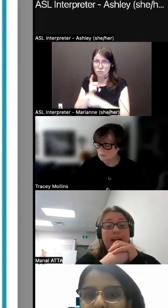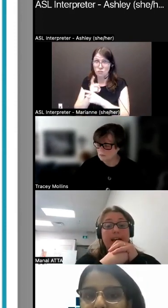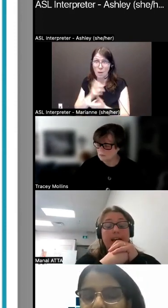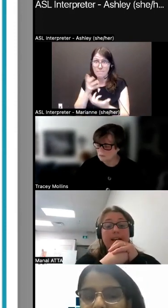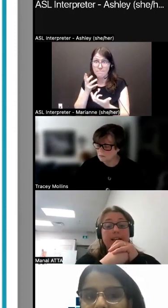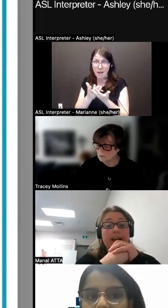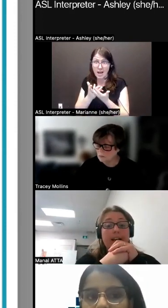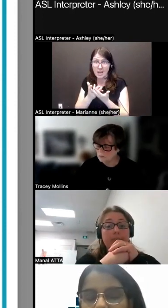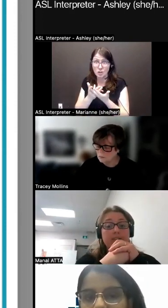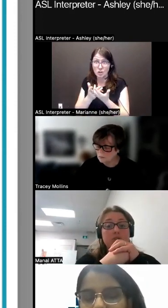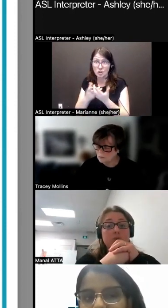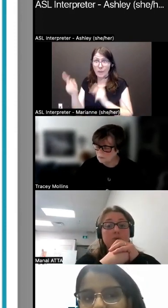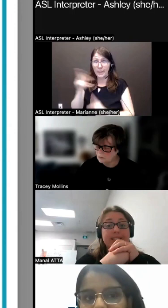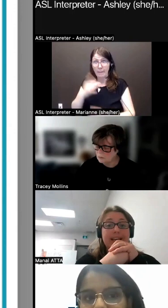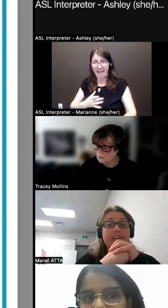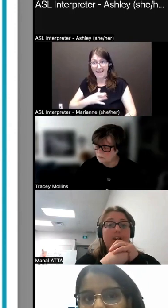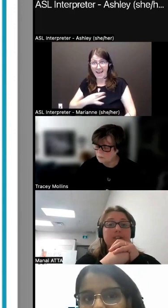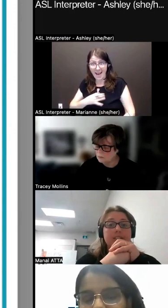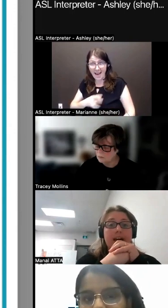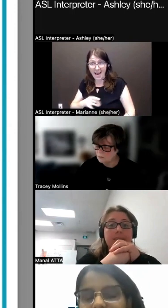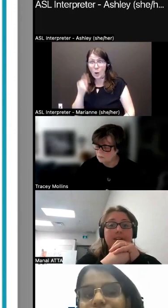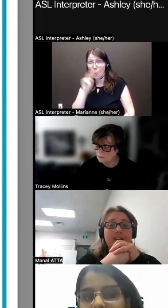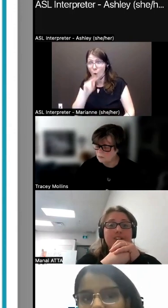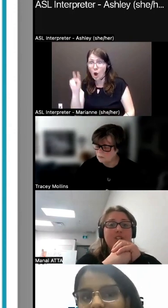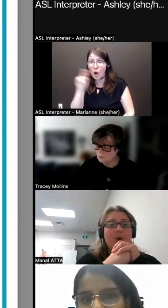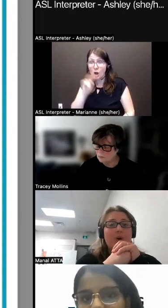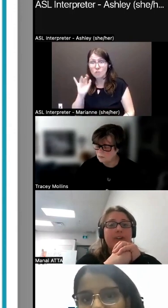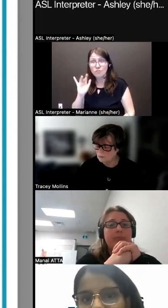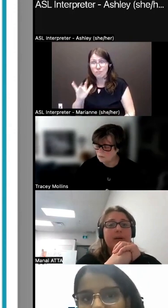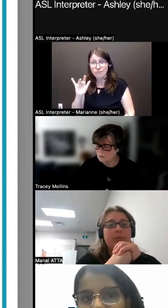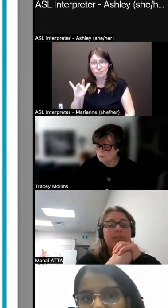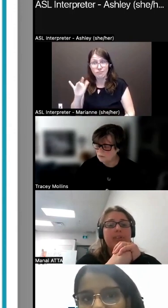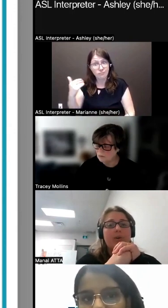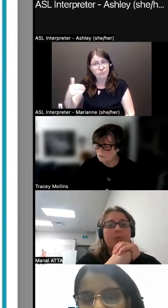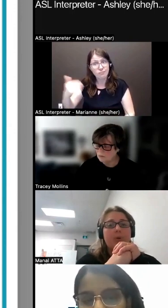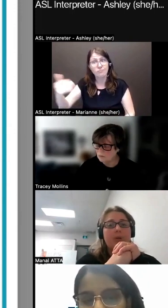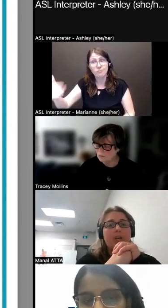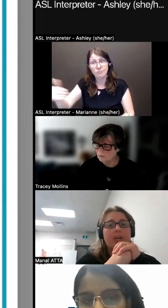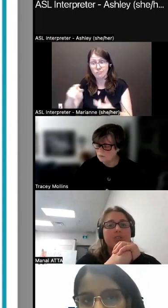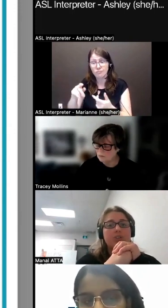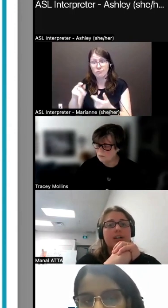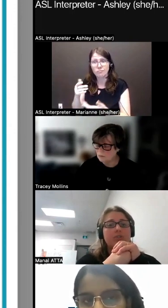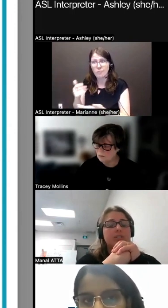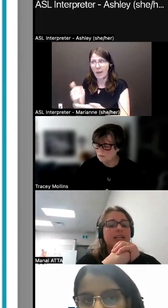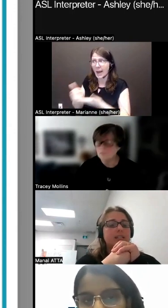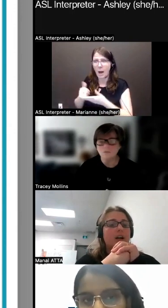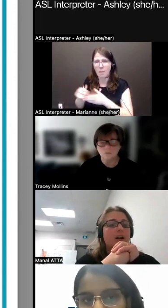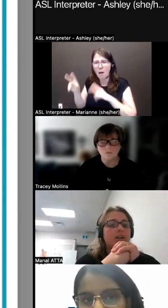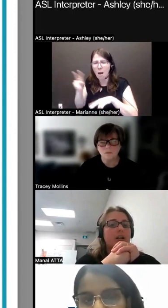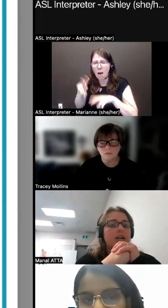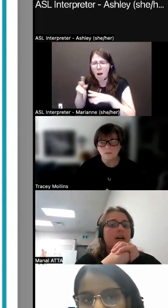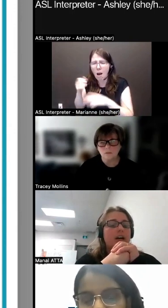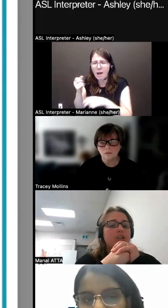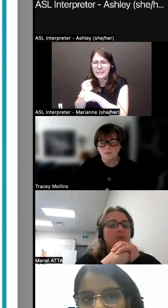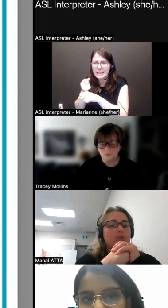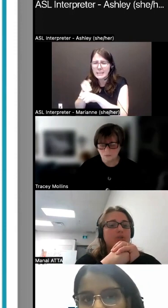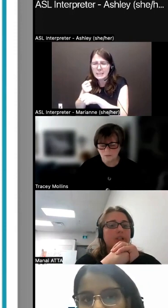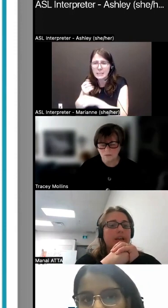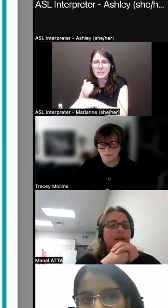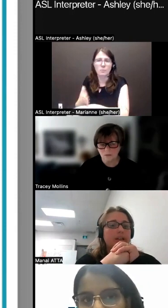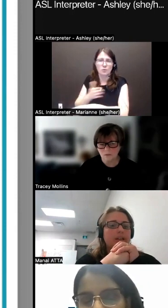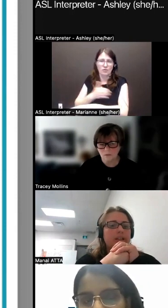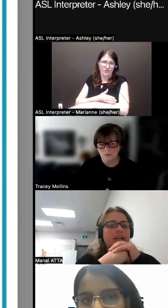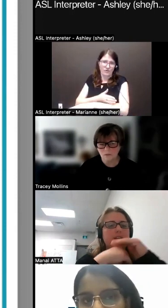and it helps us to save in our time. So I remember that when we started to test our